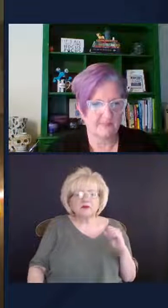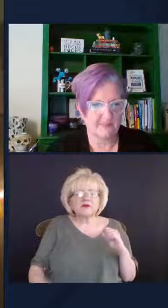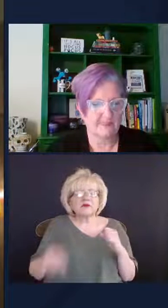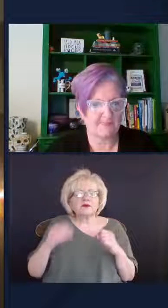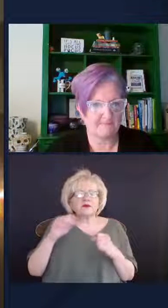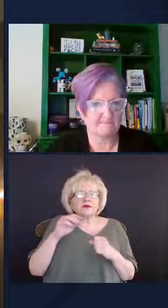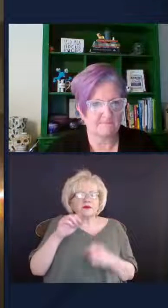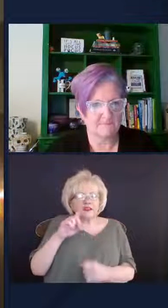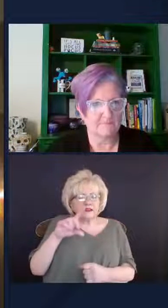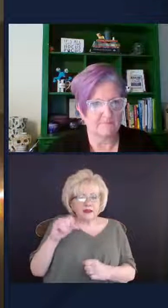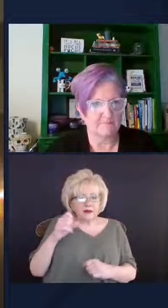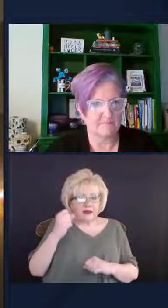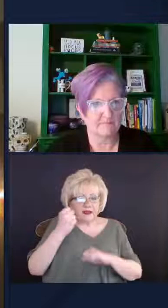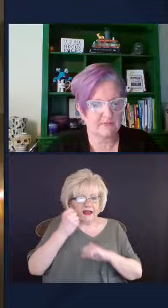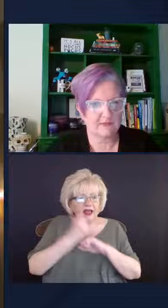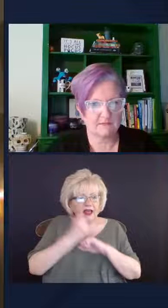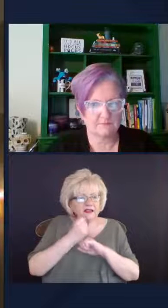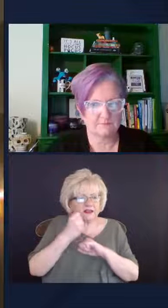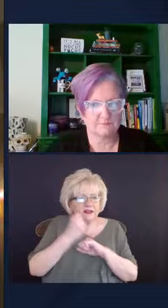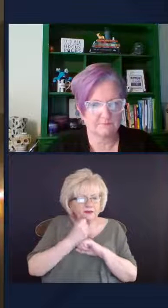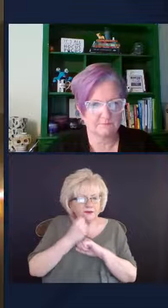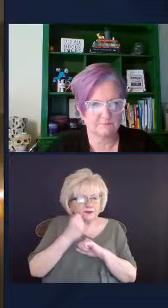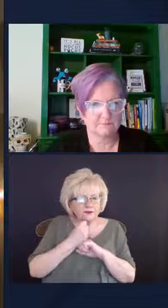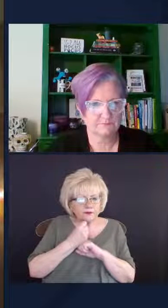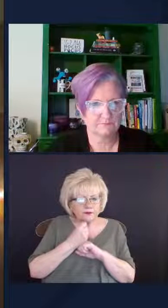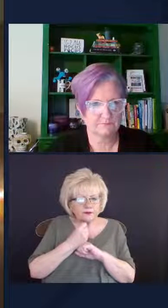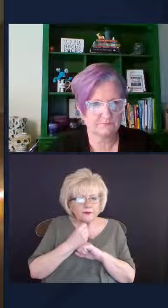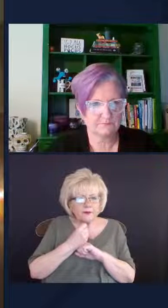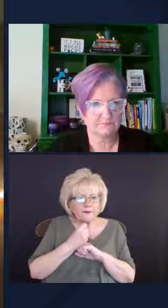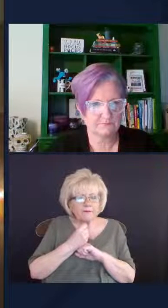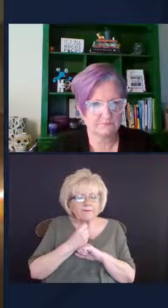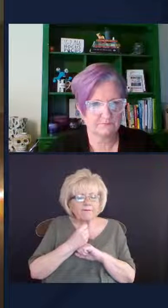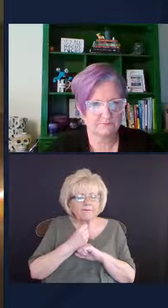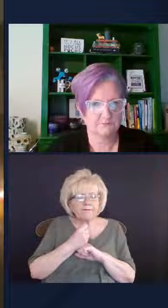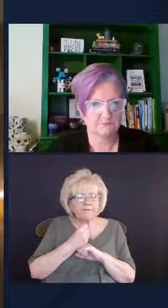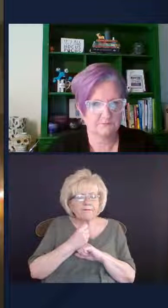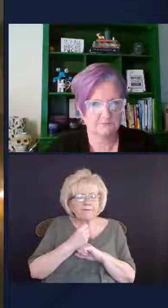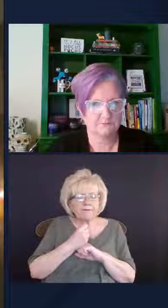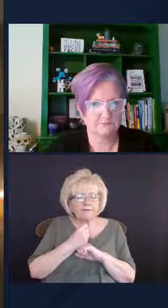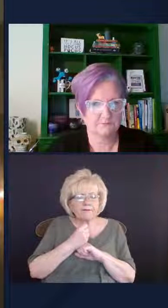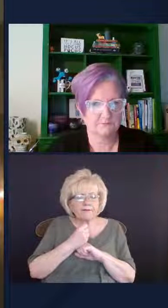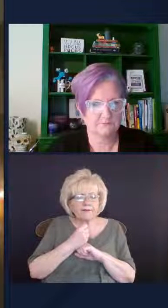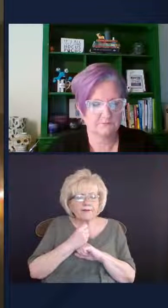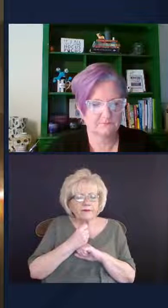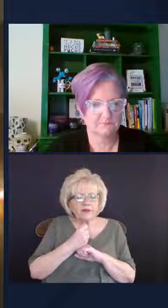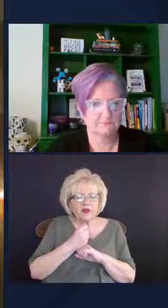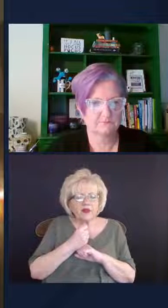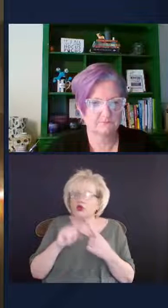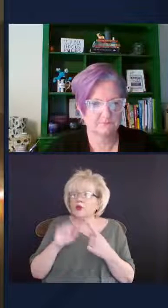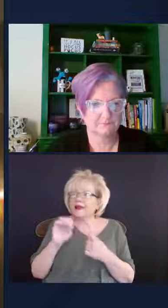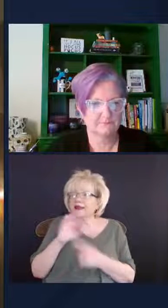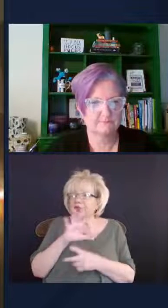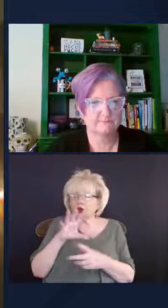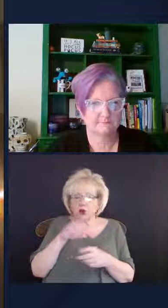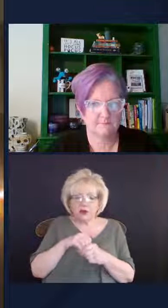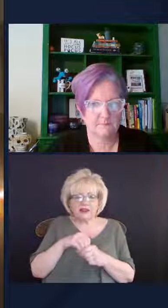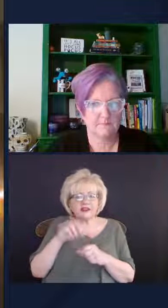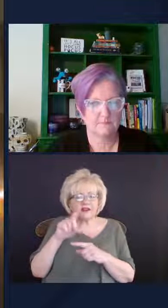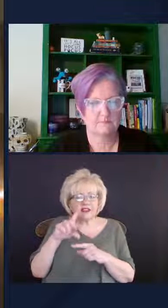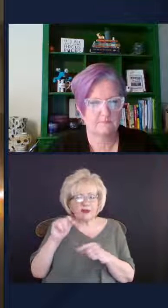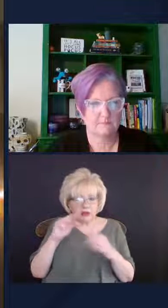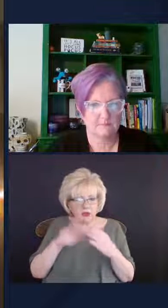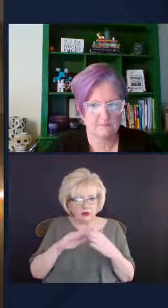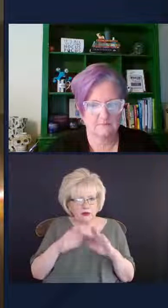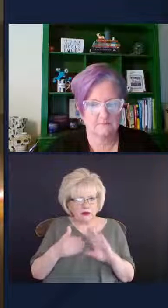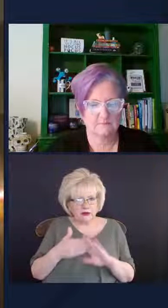advocacy, if you want to um, be uh, be inclusive of the disability community is to listen